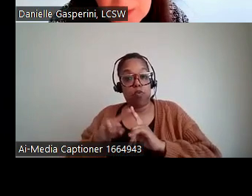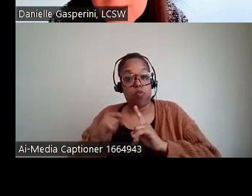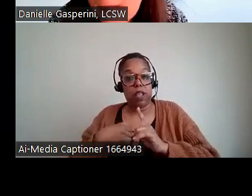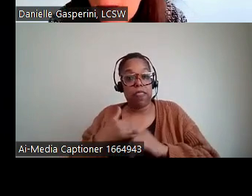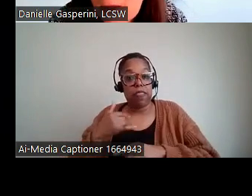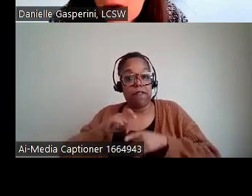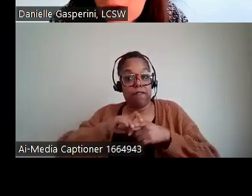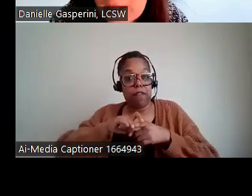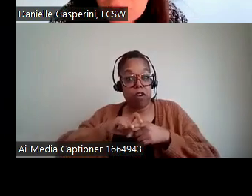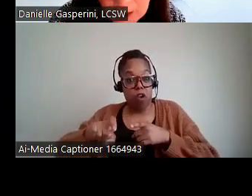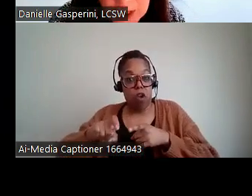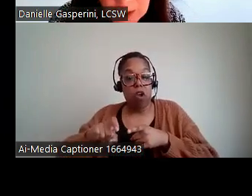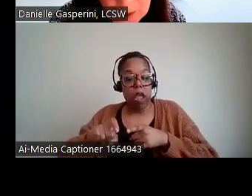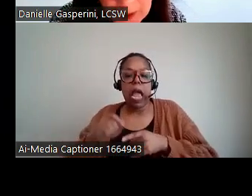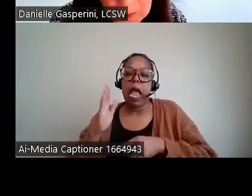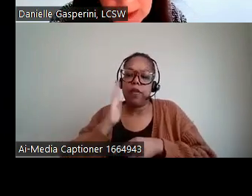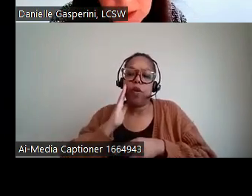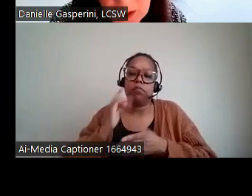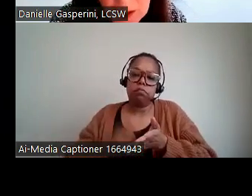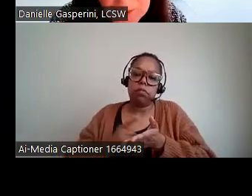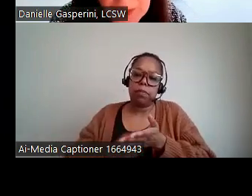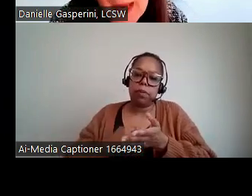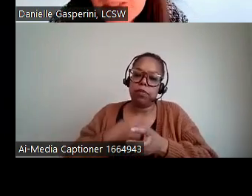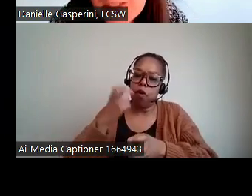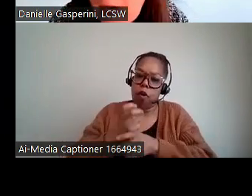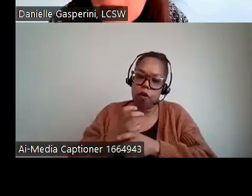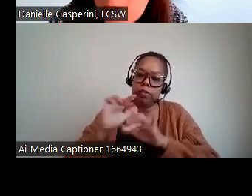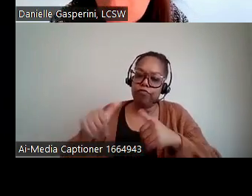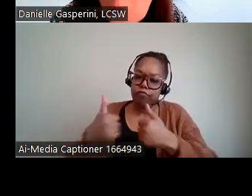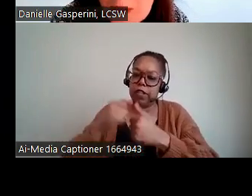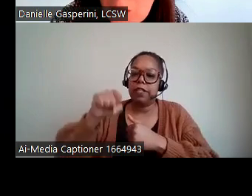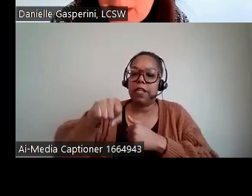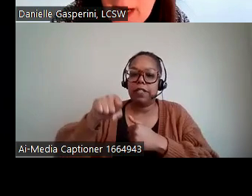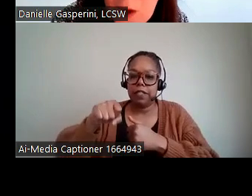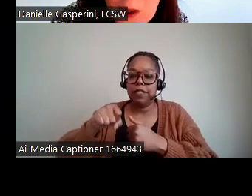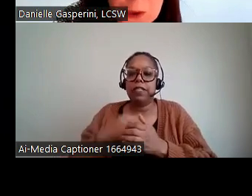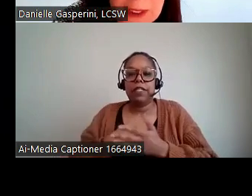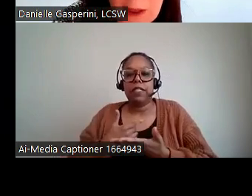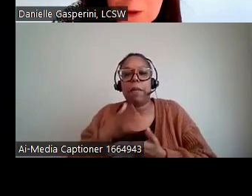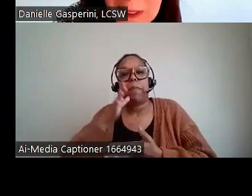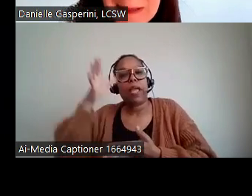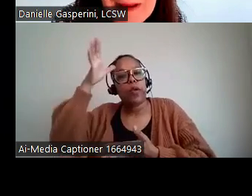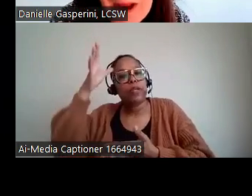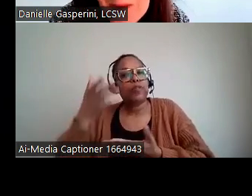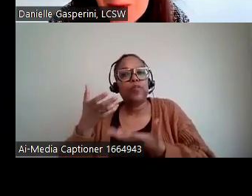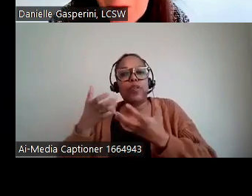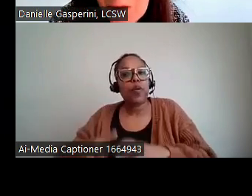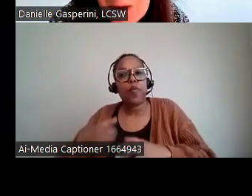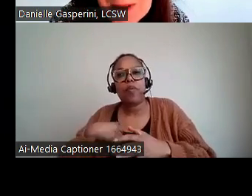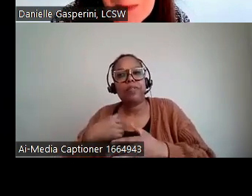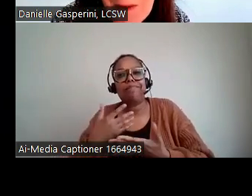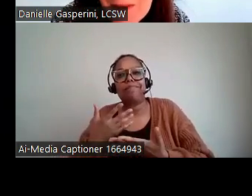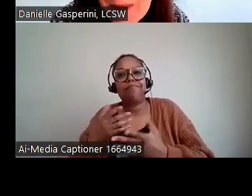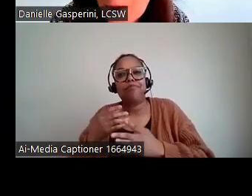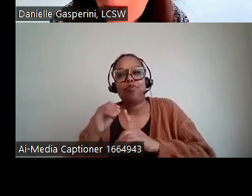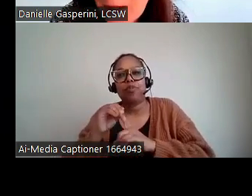know that this can be really hard and challenging for families. As parents, we don't always want to air our dirty laundry. We want to